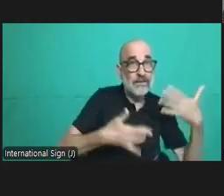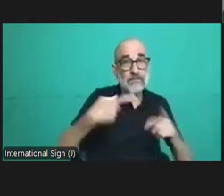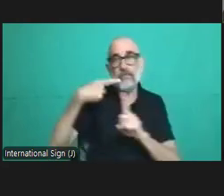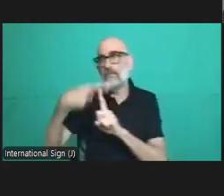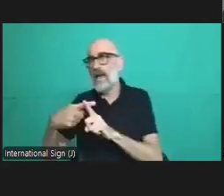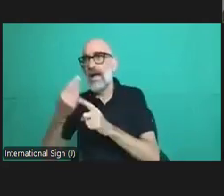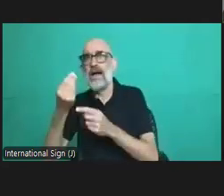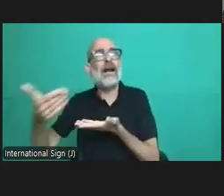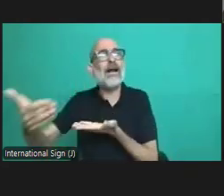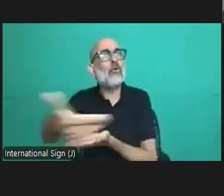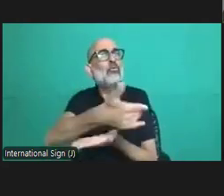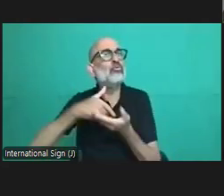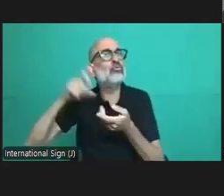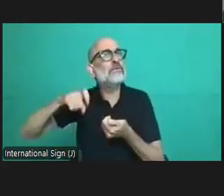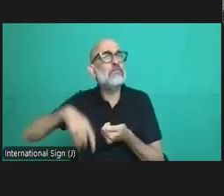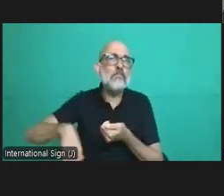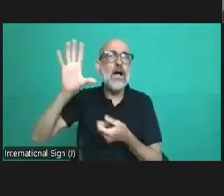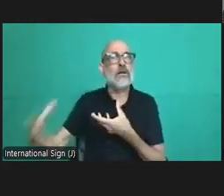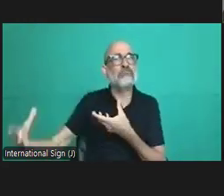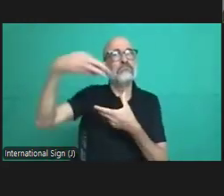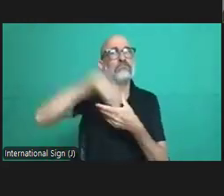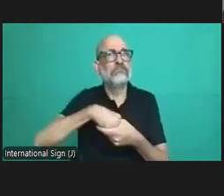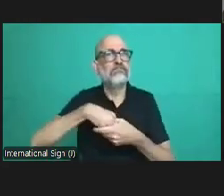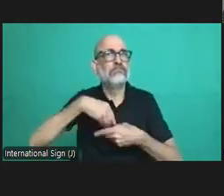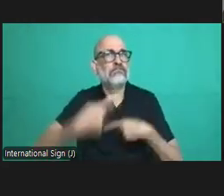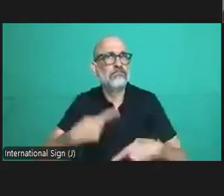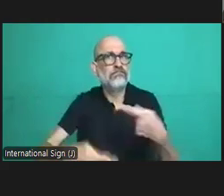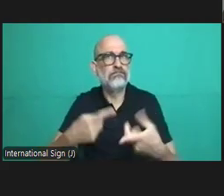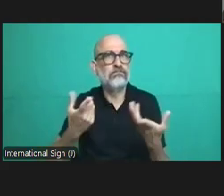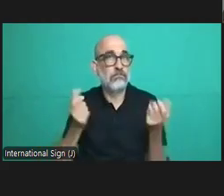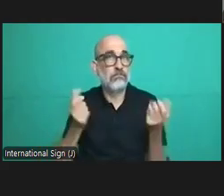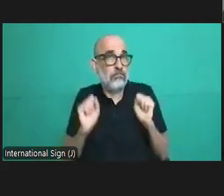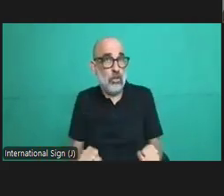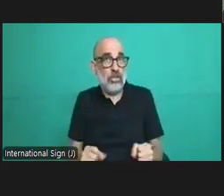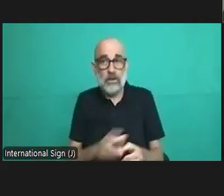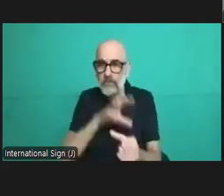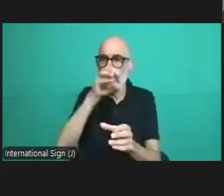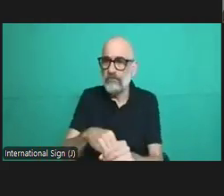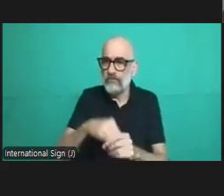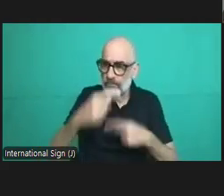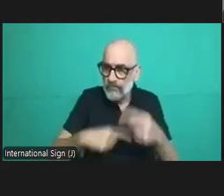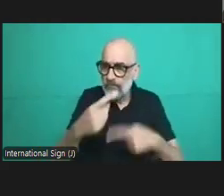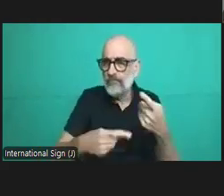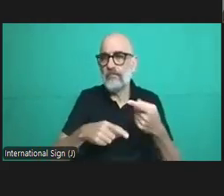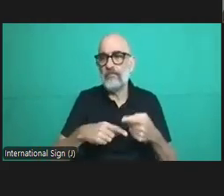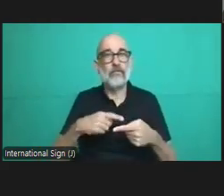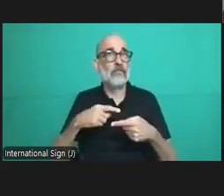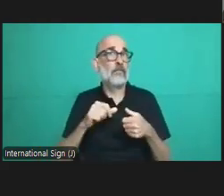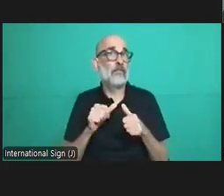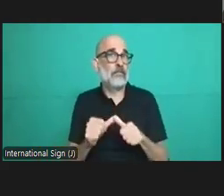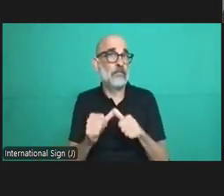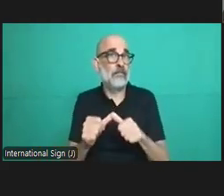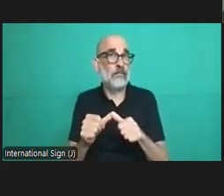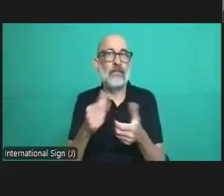Polanco. So we're gonna go through with our third panelist, Dr. Terry Ann Joseph from Antigua and Barbuda. So again, you